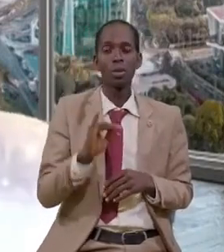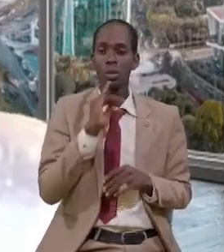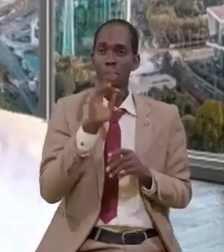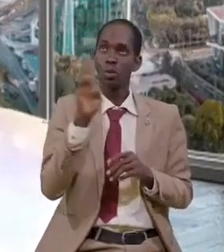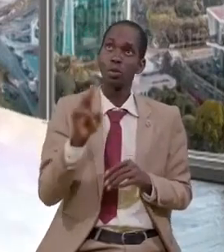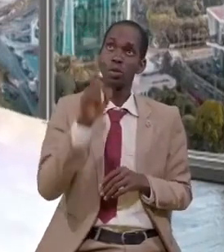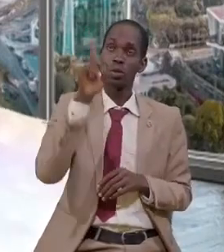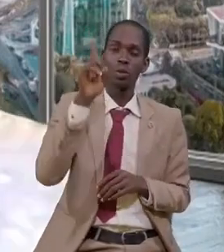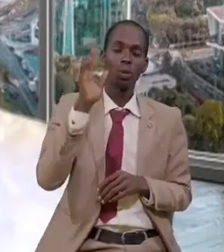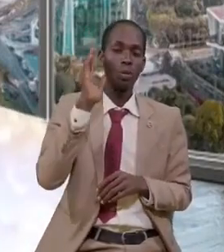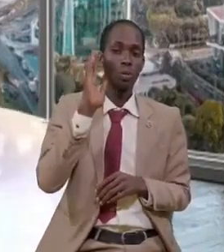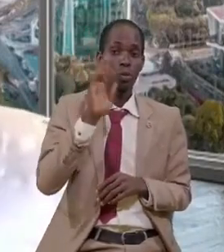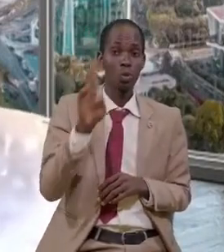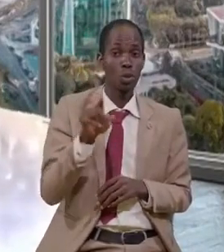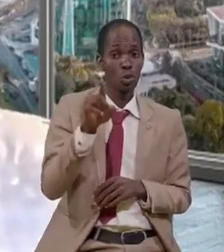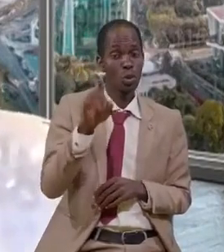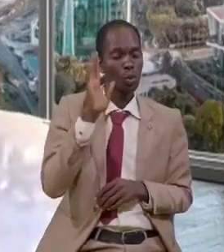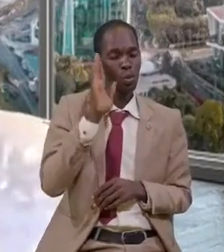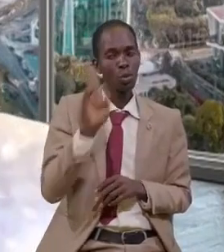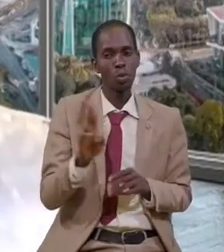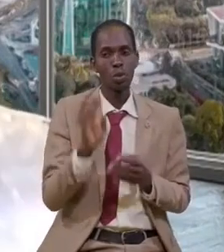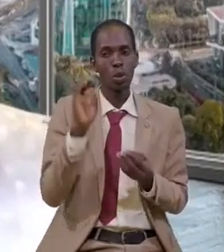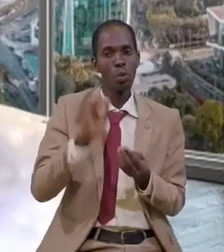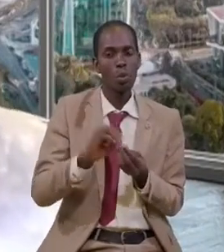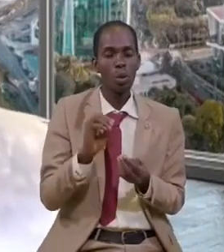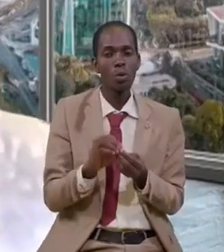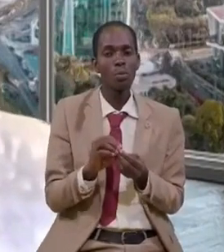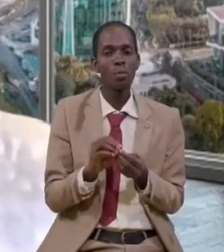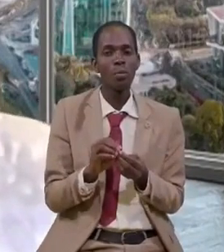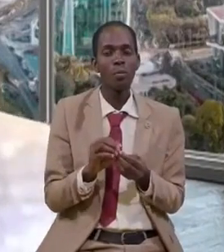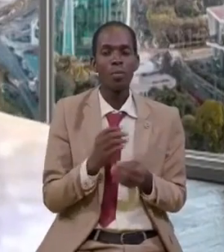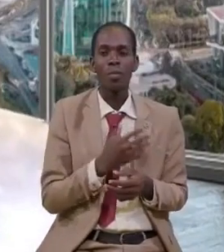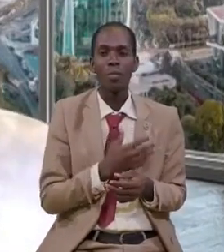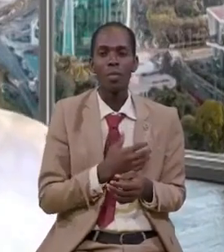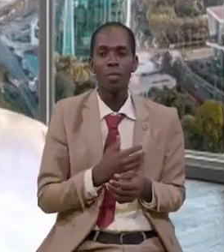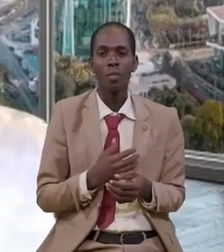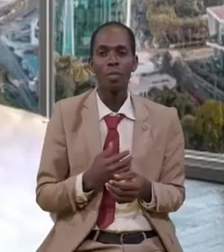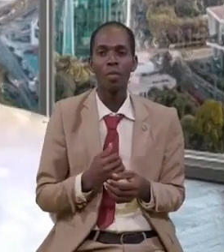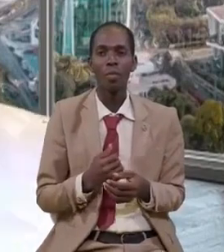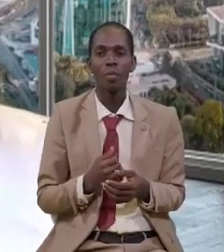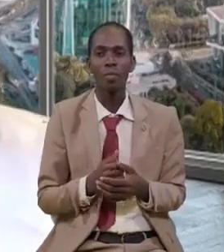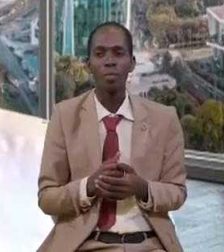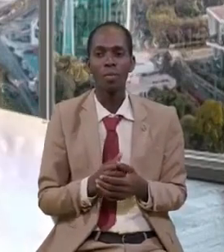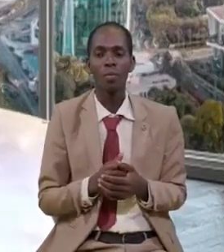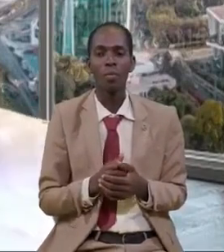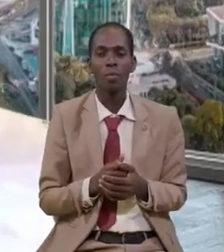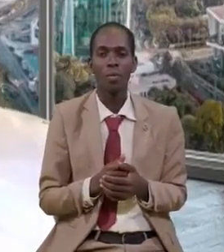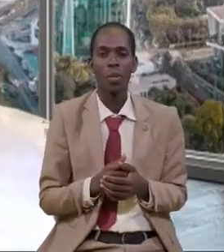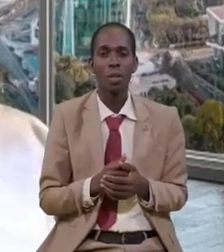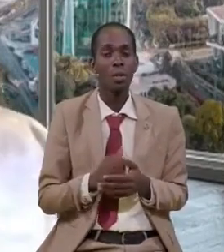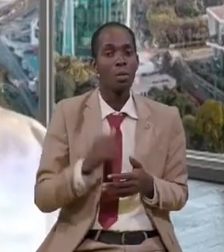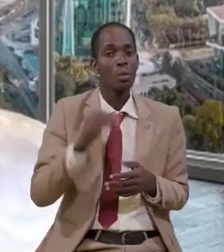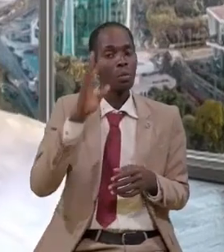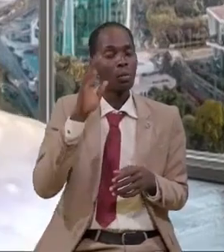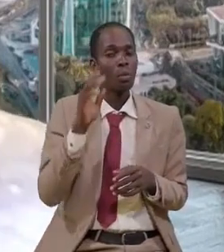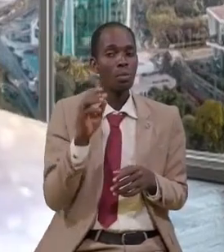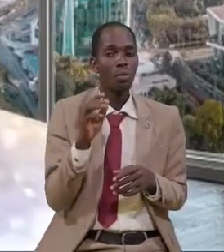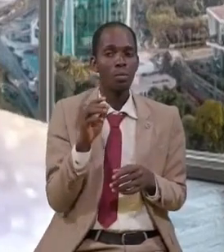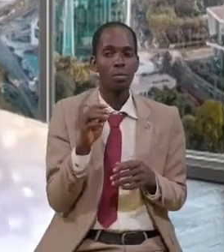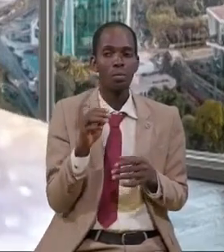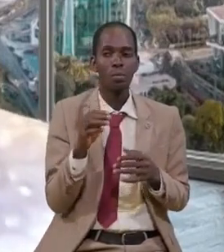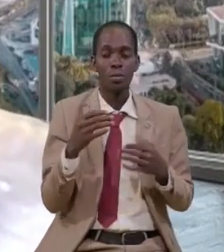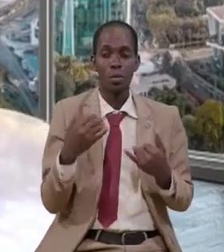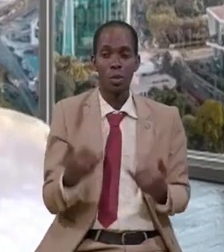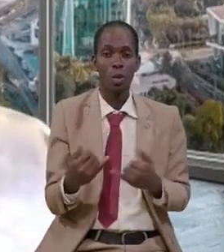leaders that have made this wonderful conference feasible. Brethren, today we're going to be talking about